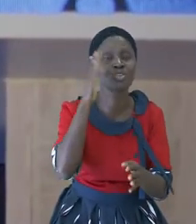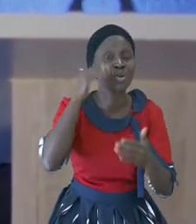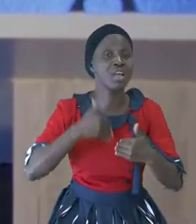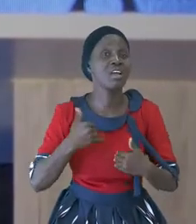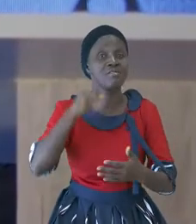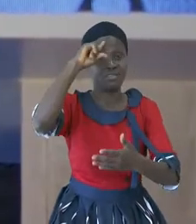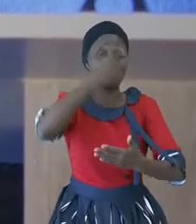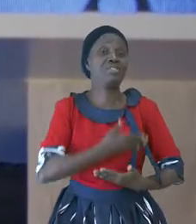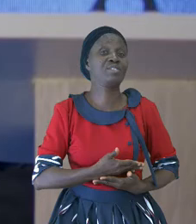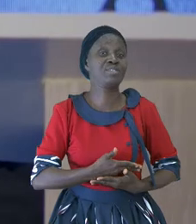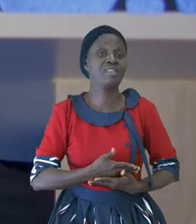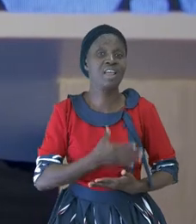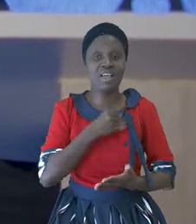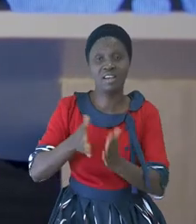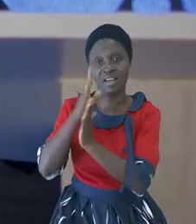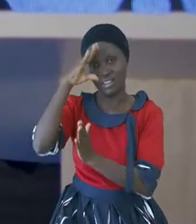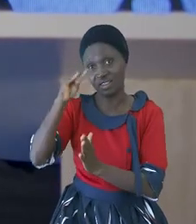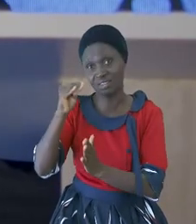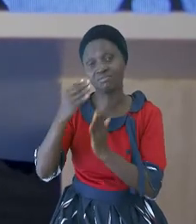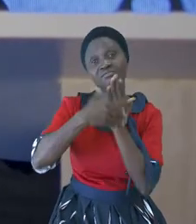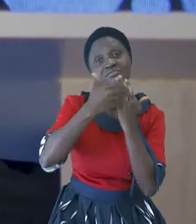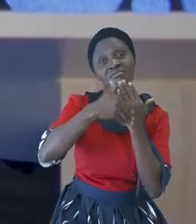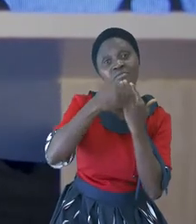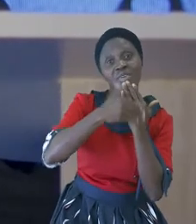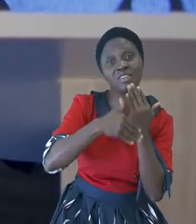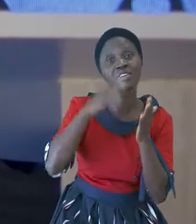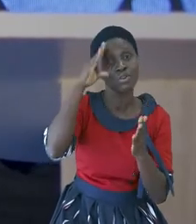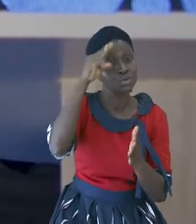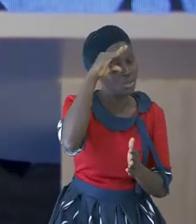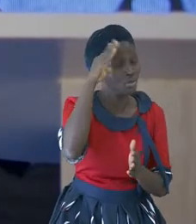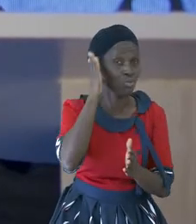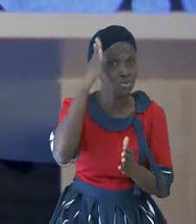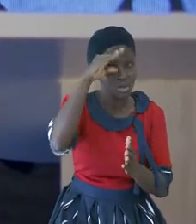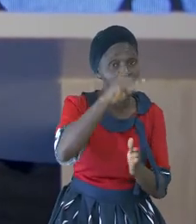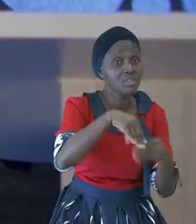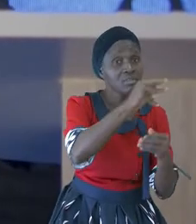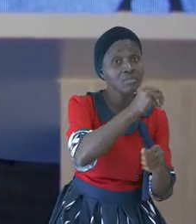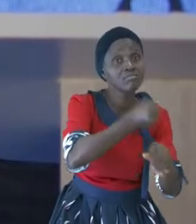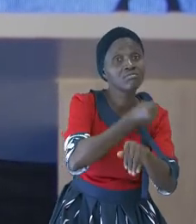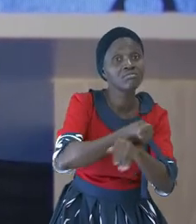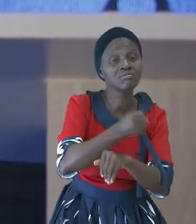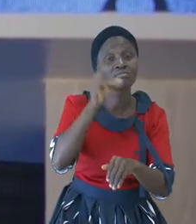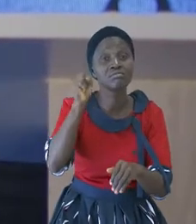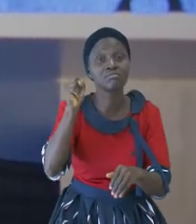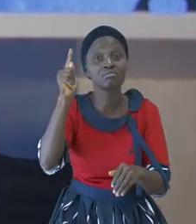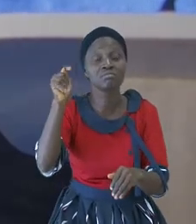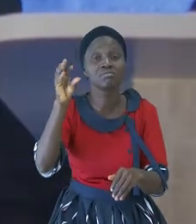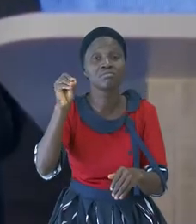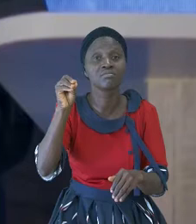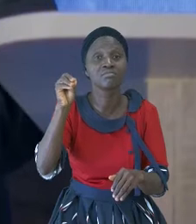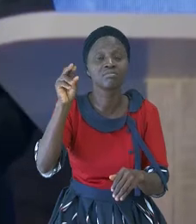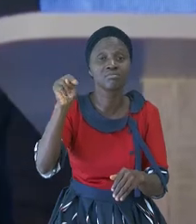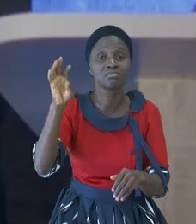if he shall ask him bread, will he give him a stone? If he shall ask an egg, will he give him a scorpion? If ye